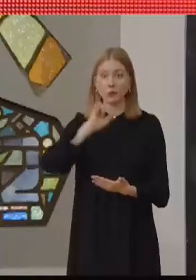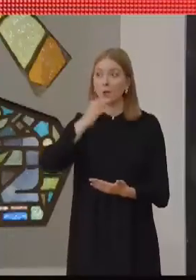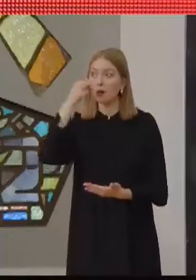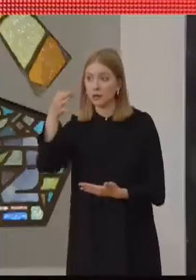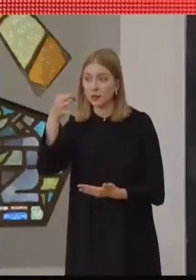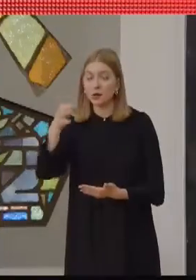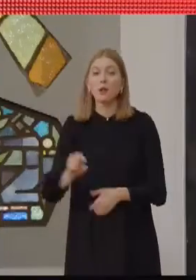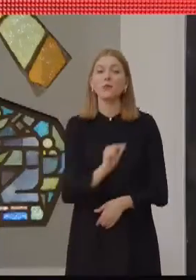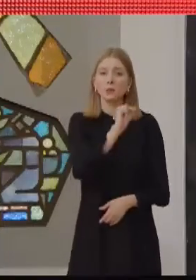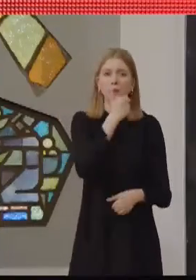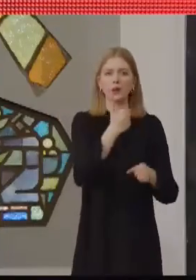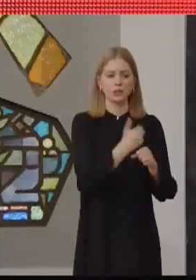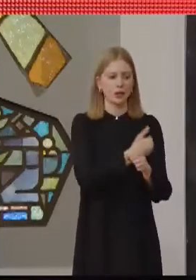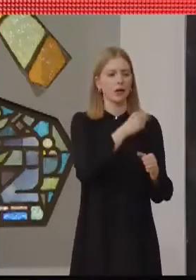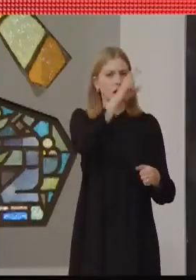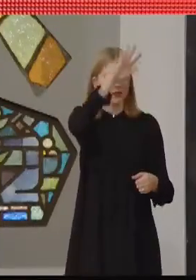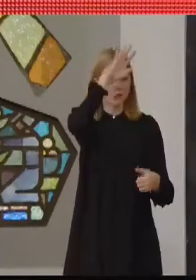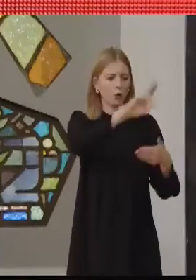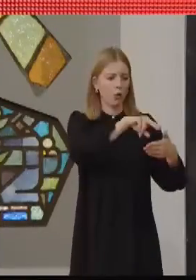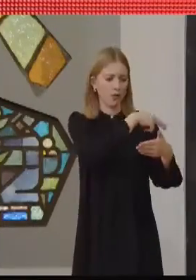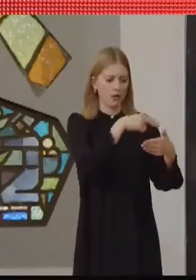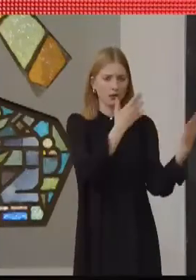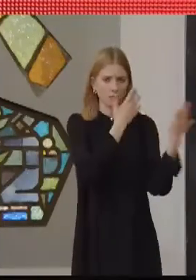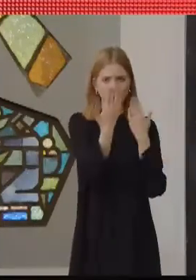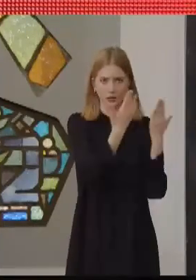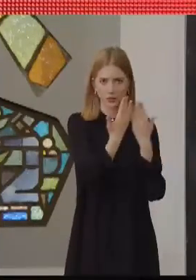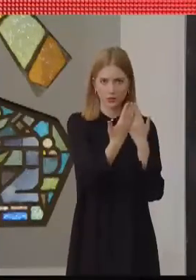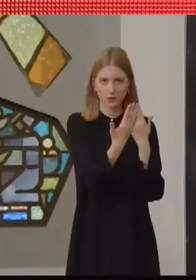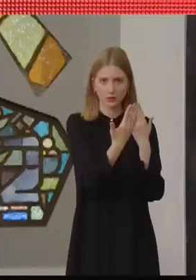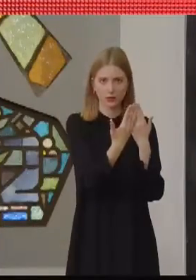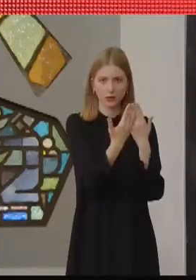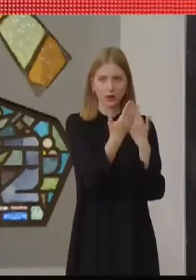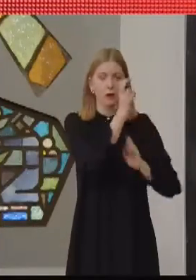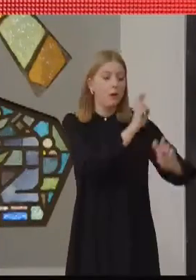please do read the text of the convention.